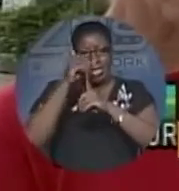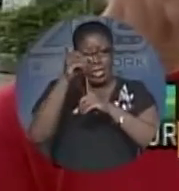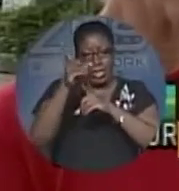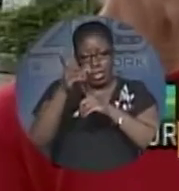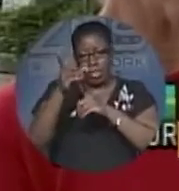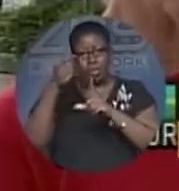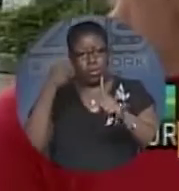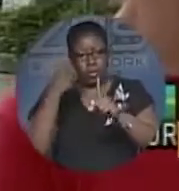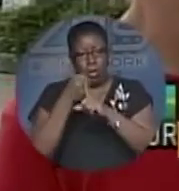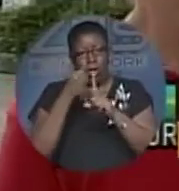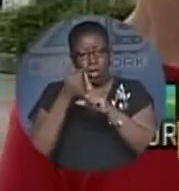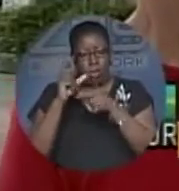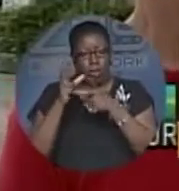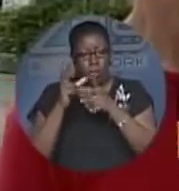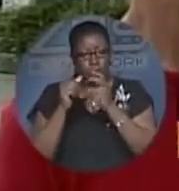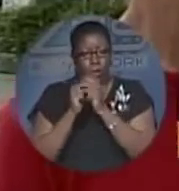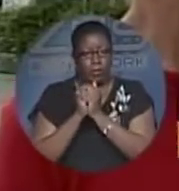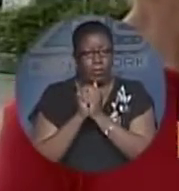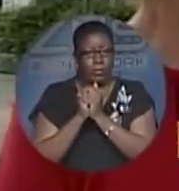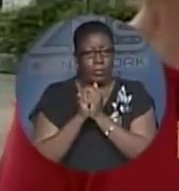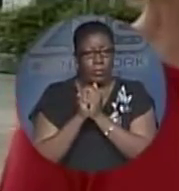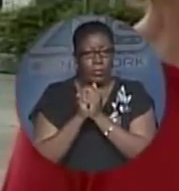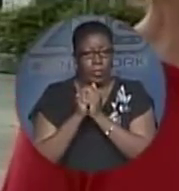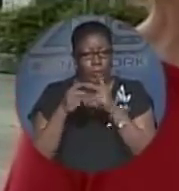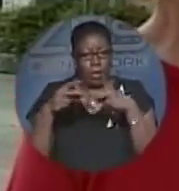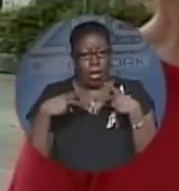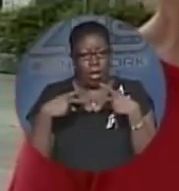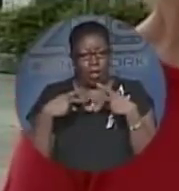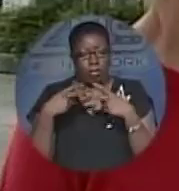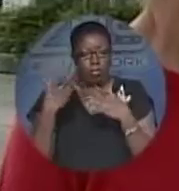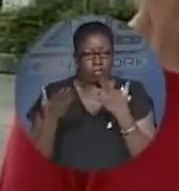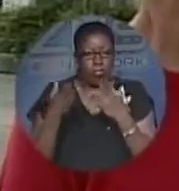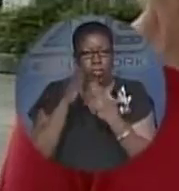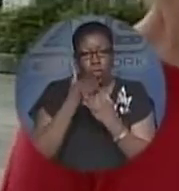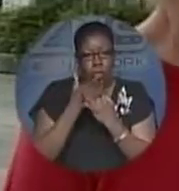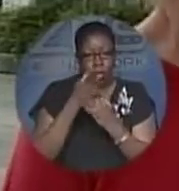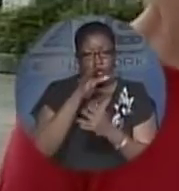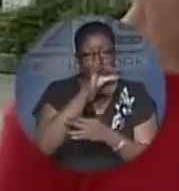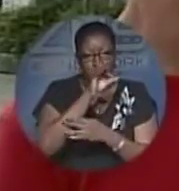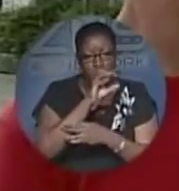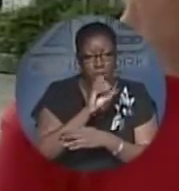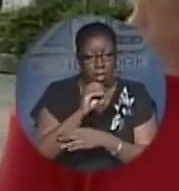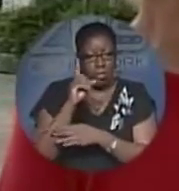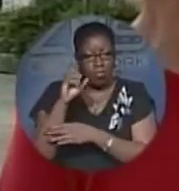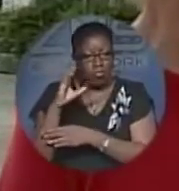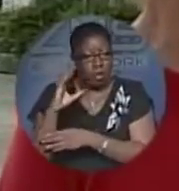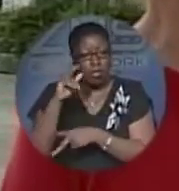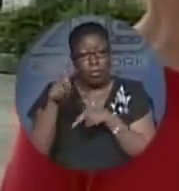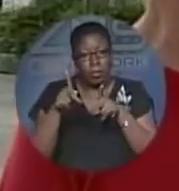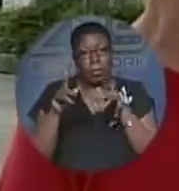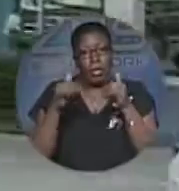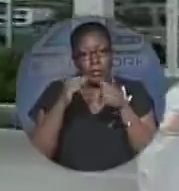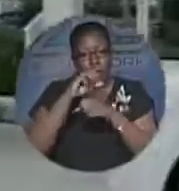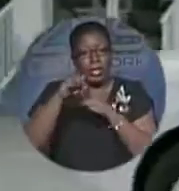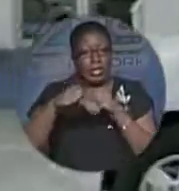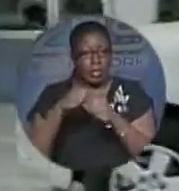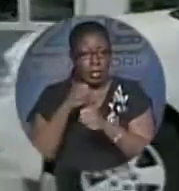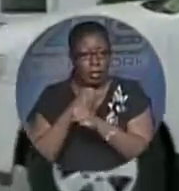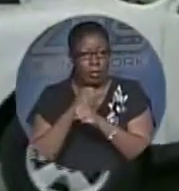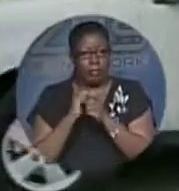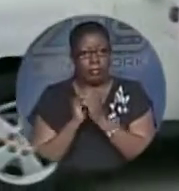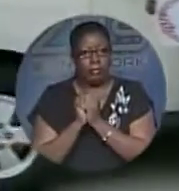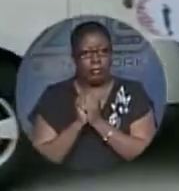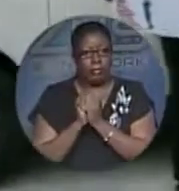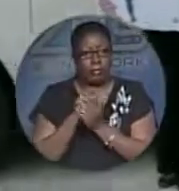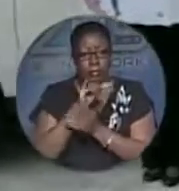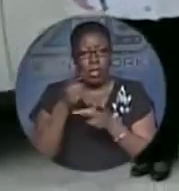most accurate drive, and we're hoping to have somewhere between 80 and 100 people playing this year. Bev